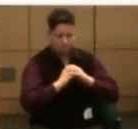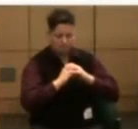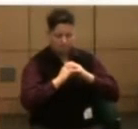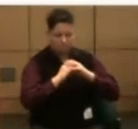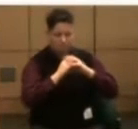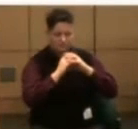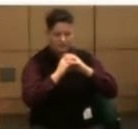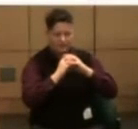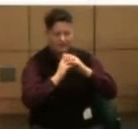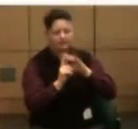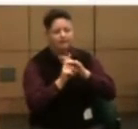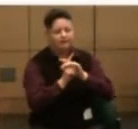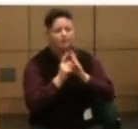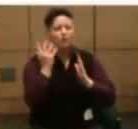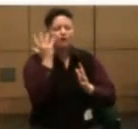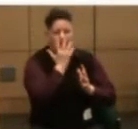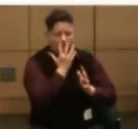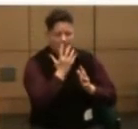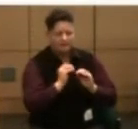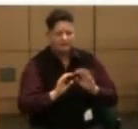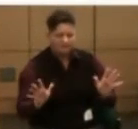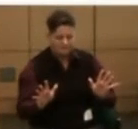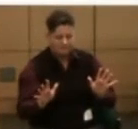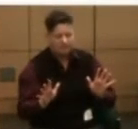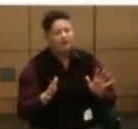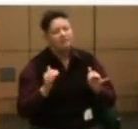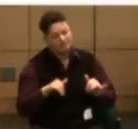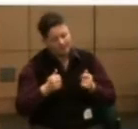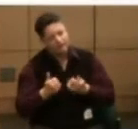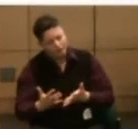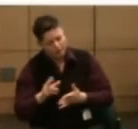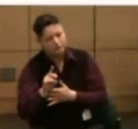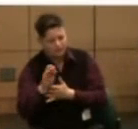older, and they may have hearing loss, including unilateral hearing loss.